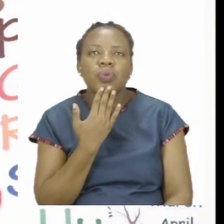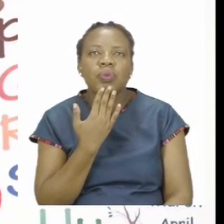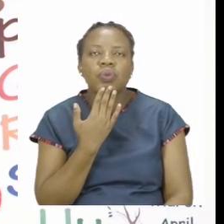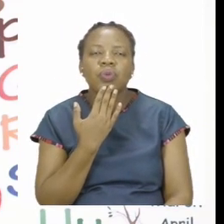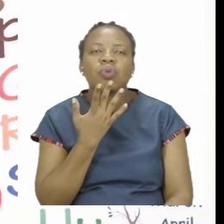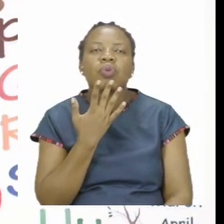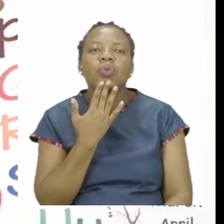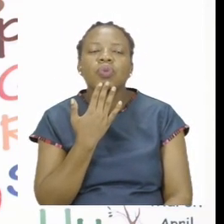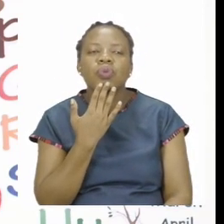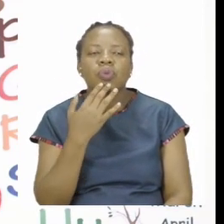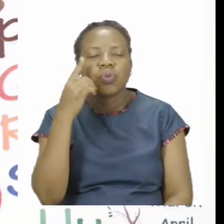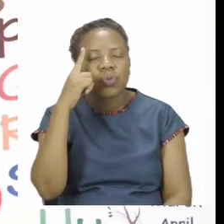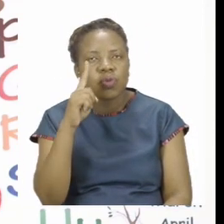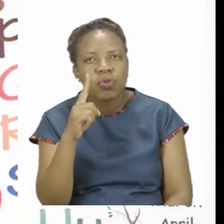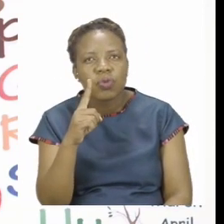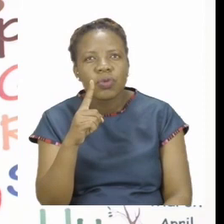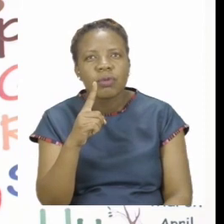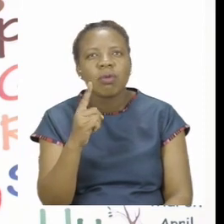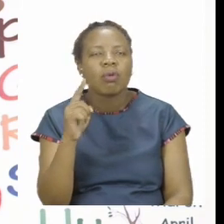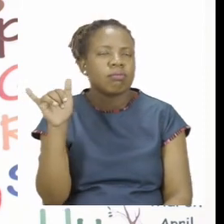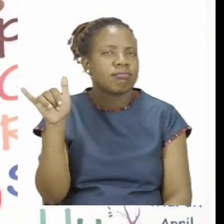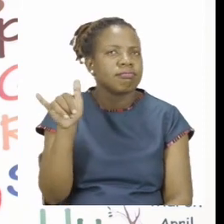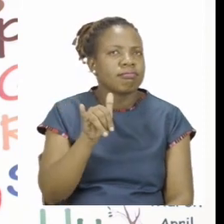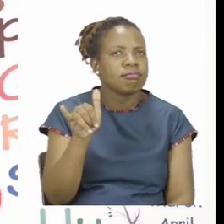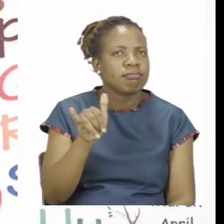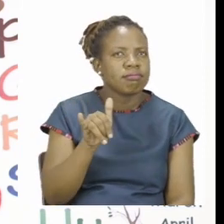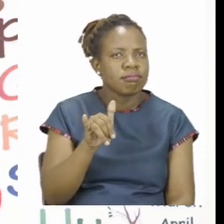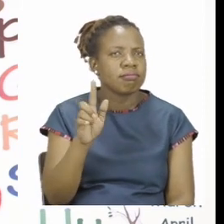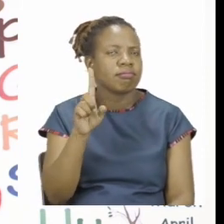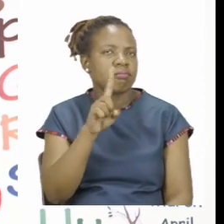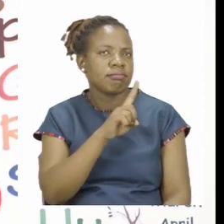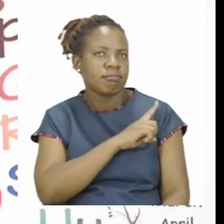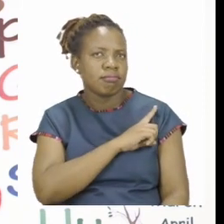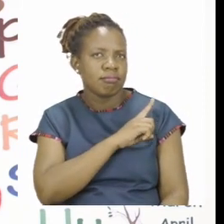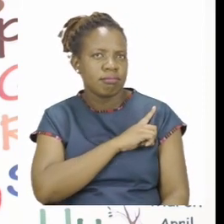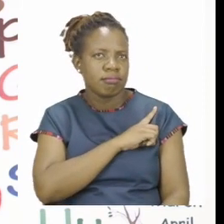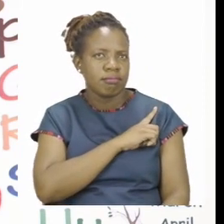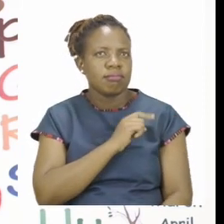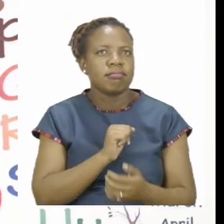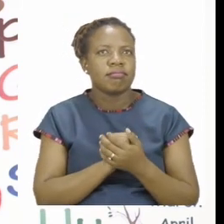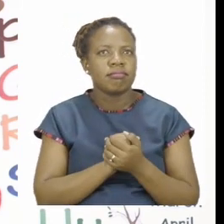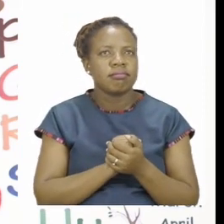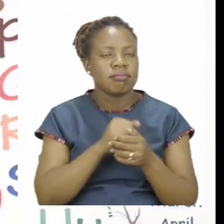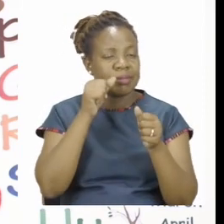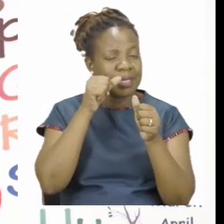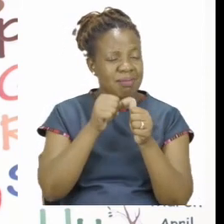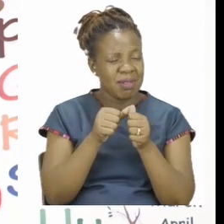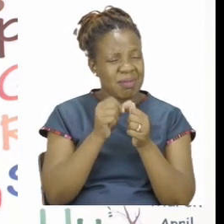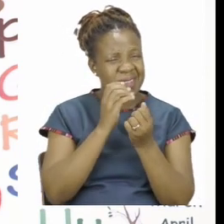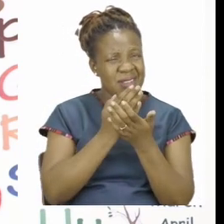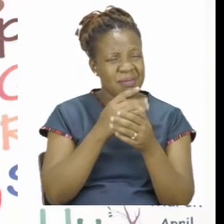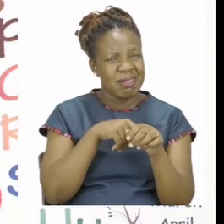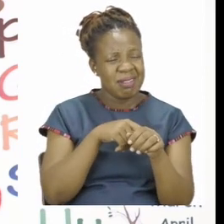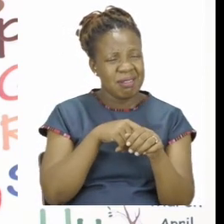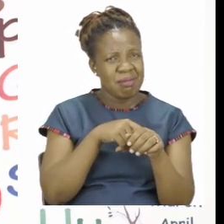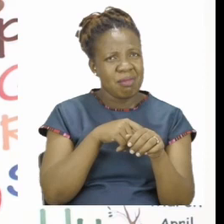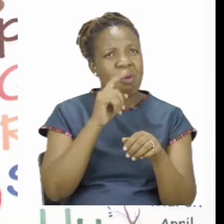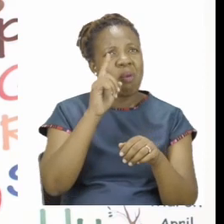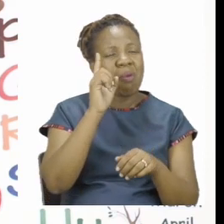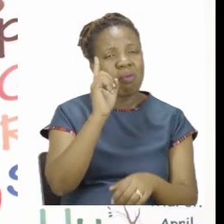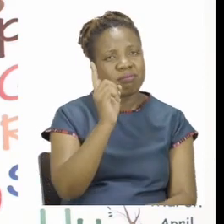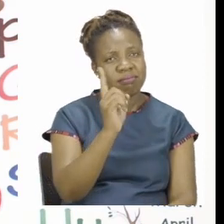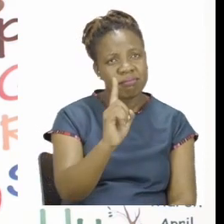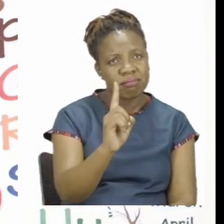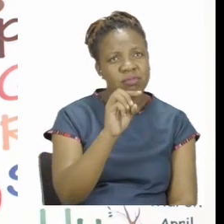and why. Remember, what can also be for time. What time are we going to